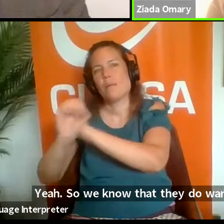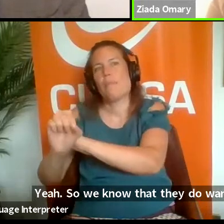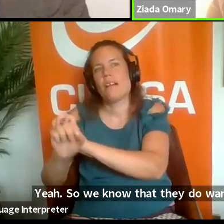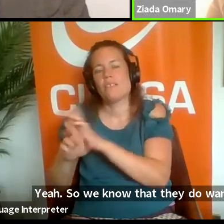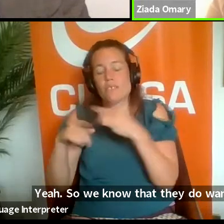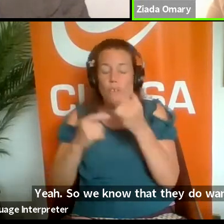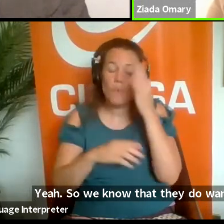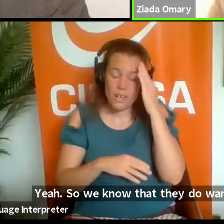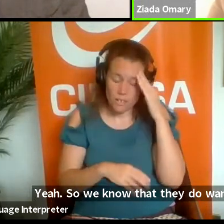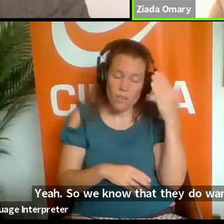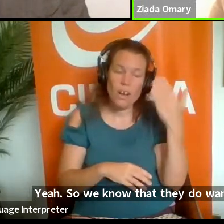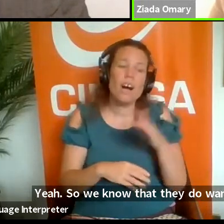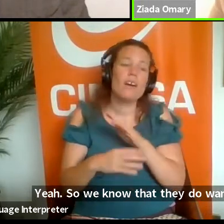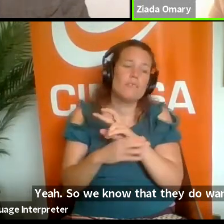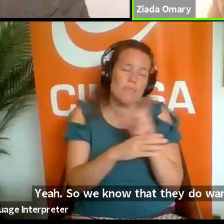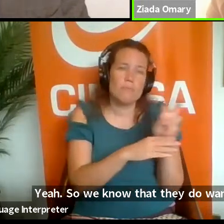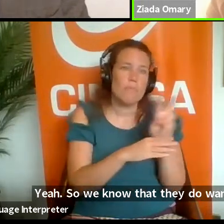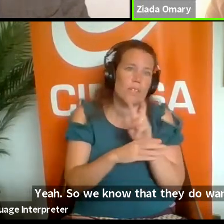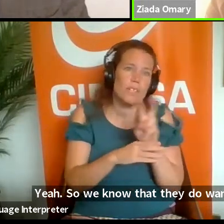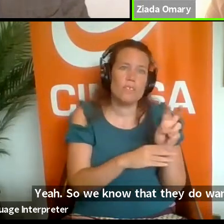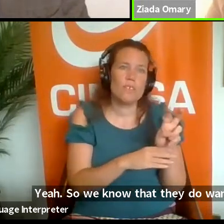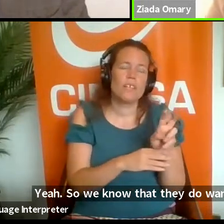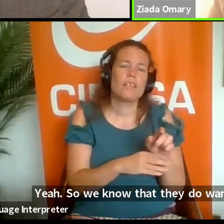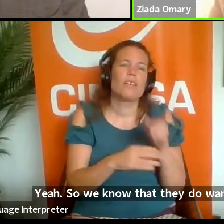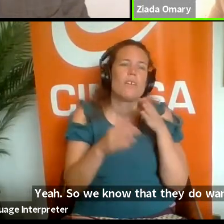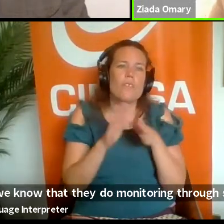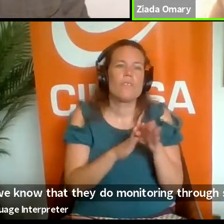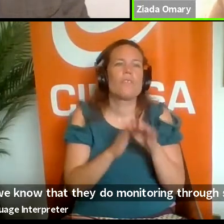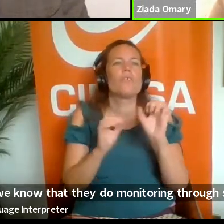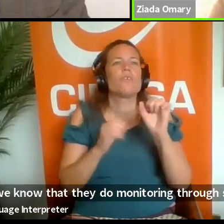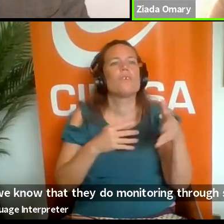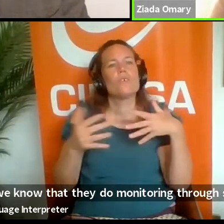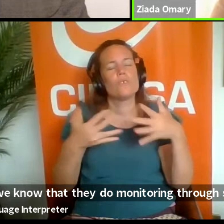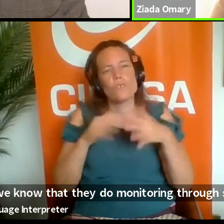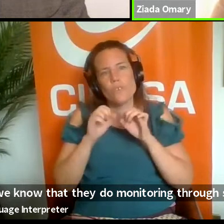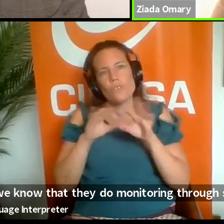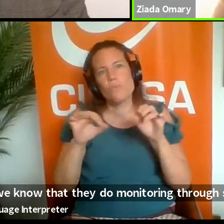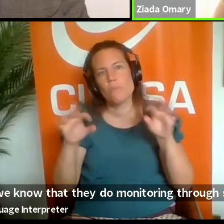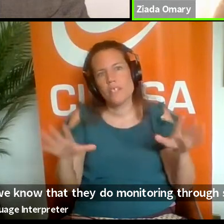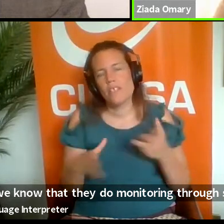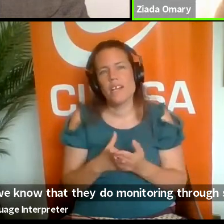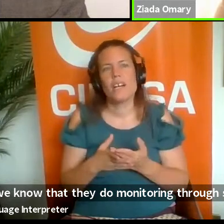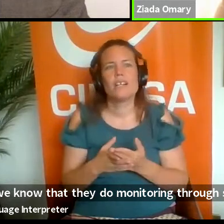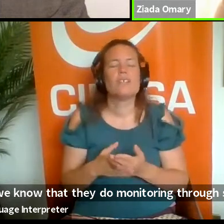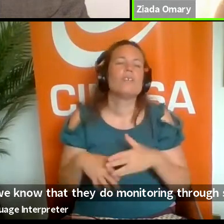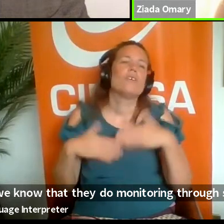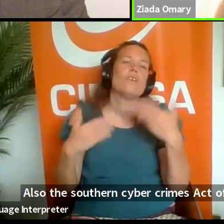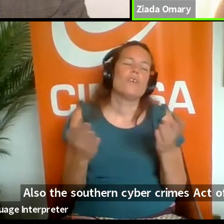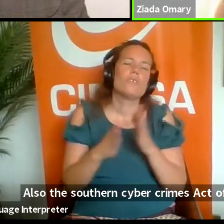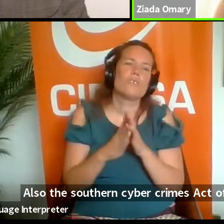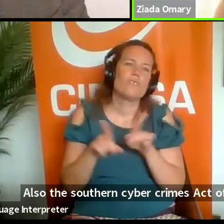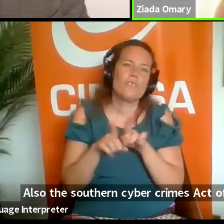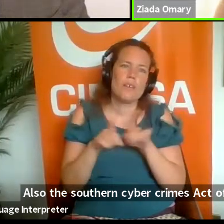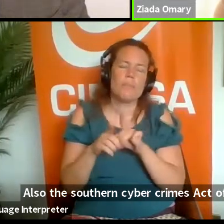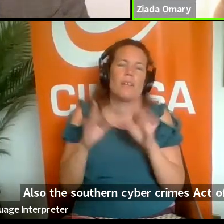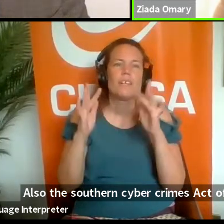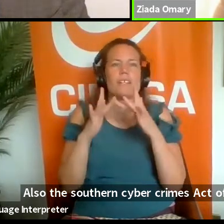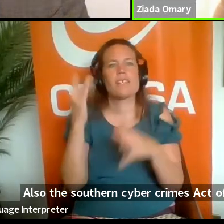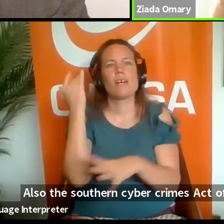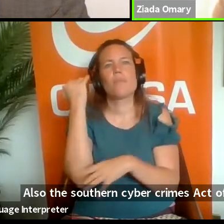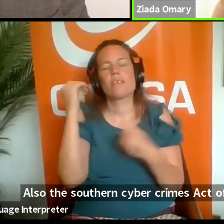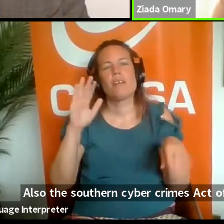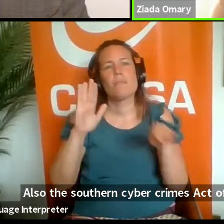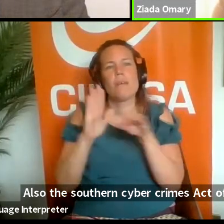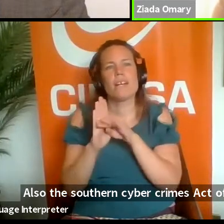monitoring through social media. Also, the Cybercrimes Act of 2015, it says